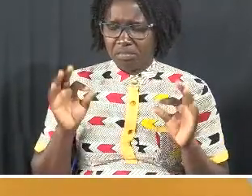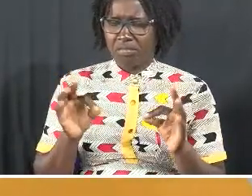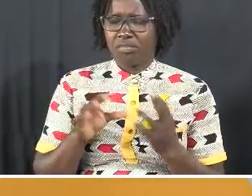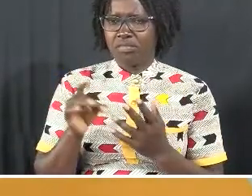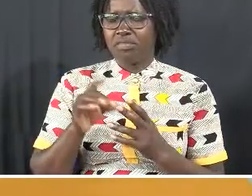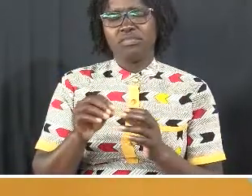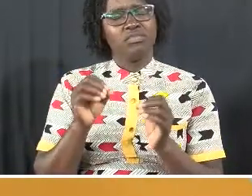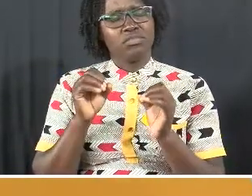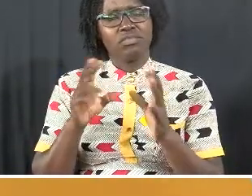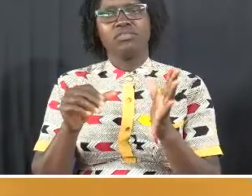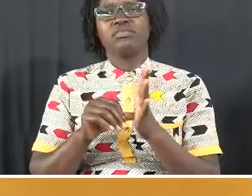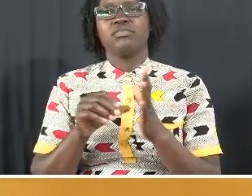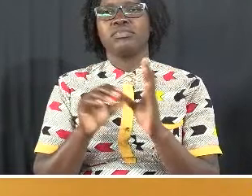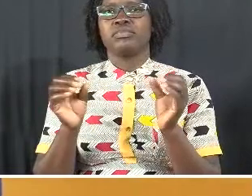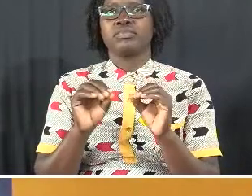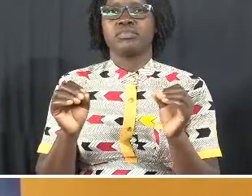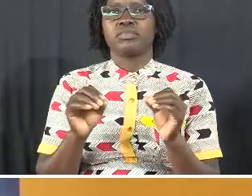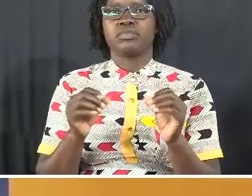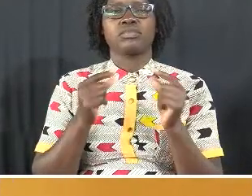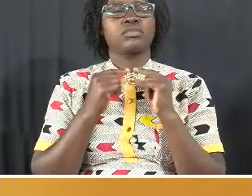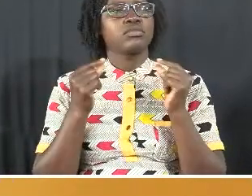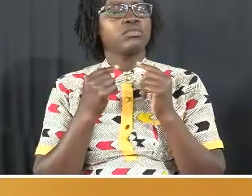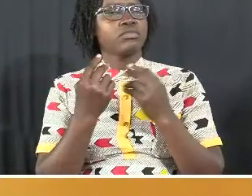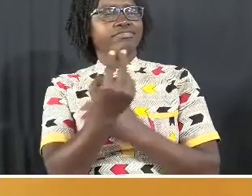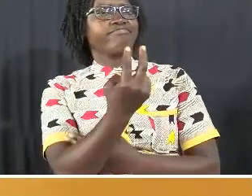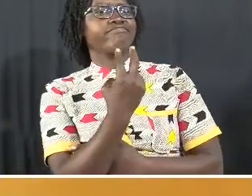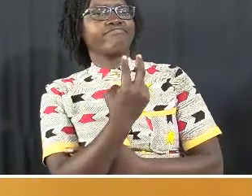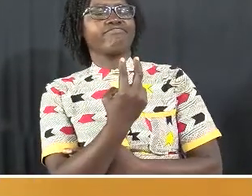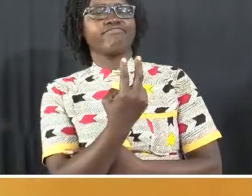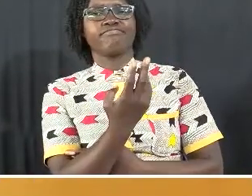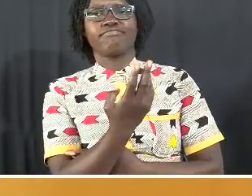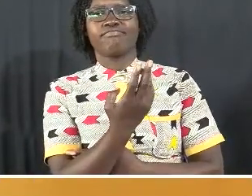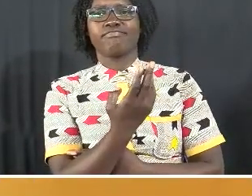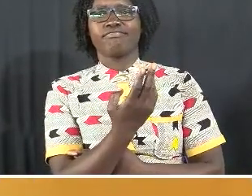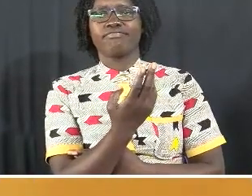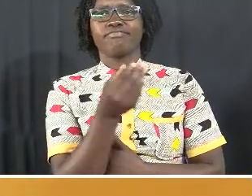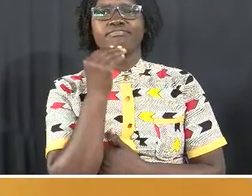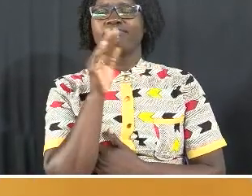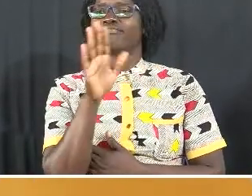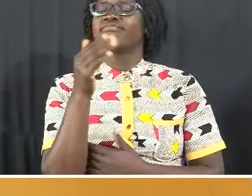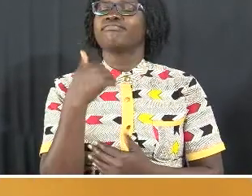No. Kwani huyu mchungaji ananiangalia? Yeye hana kwake?